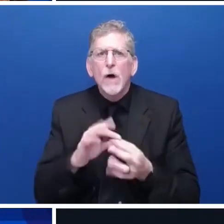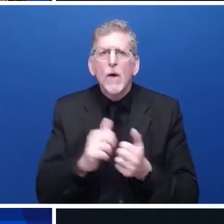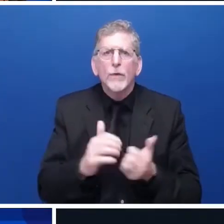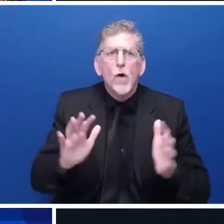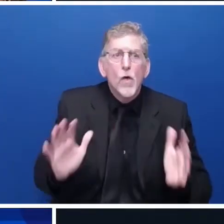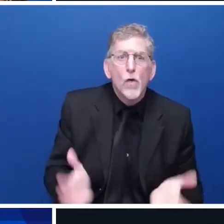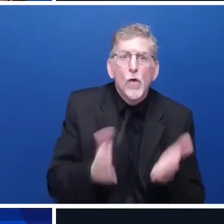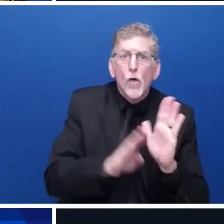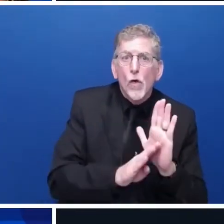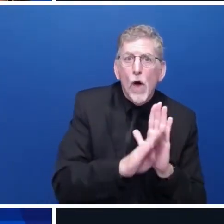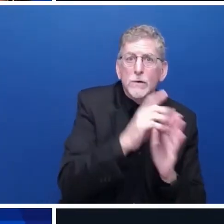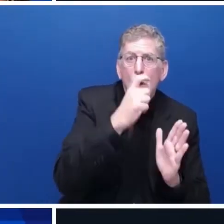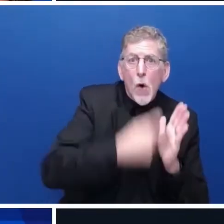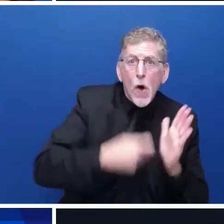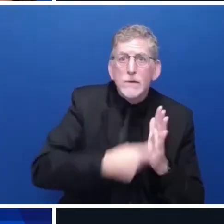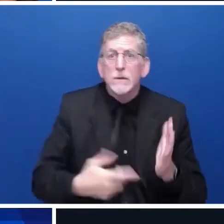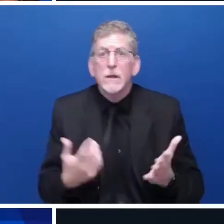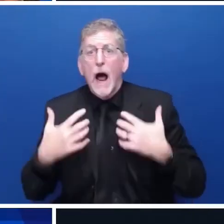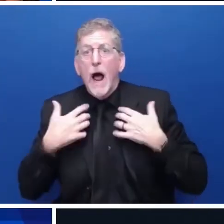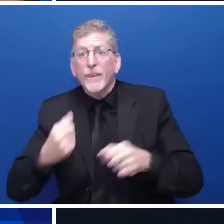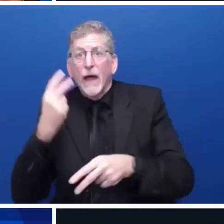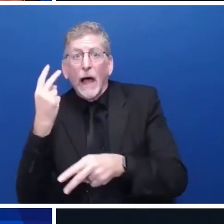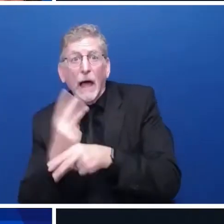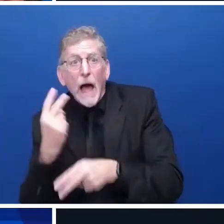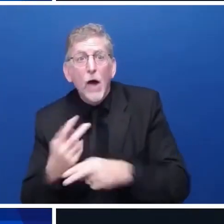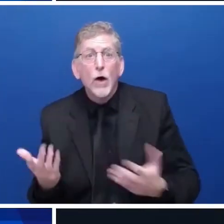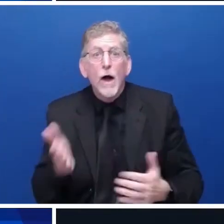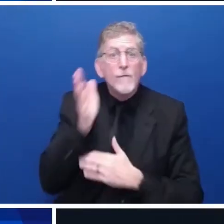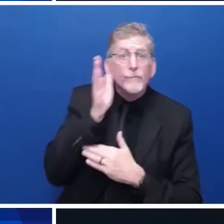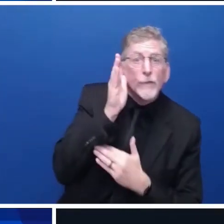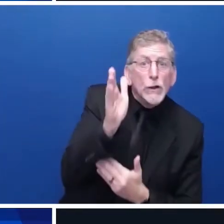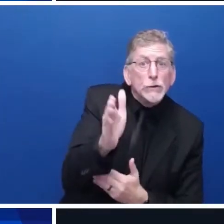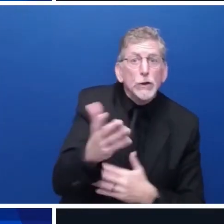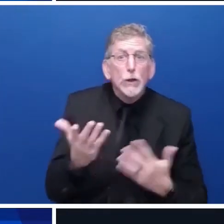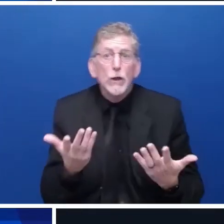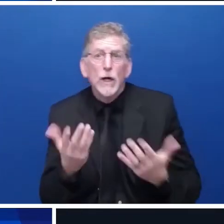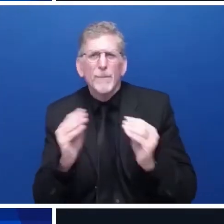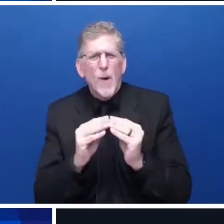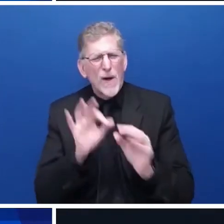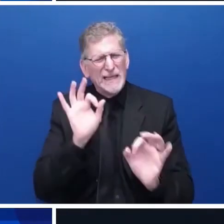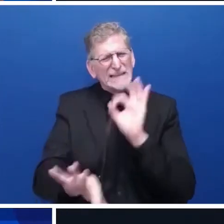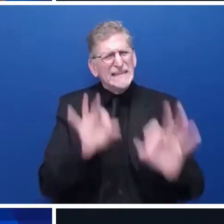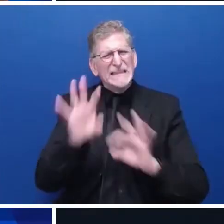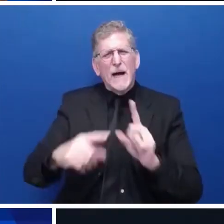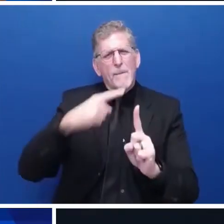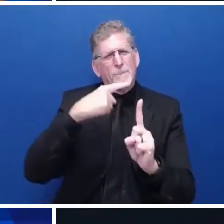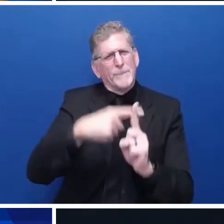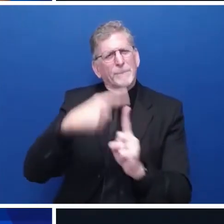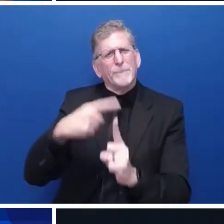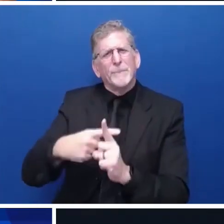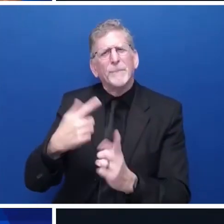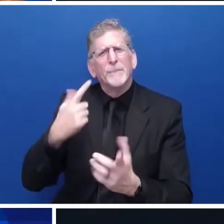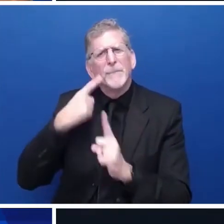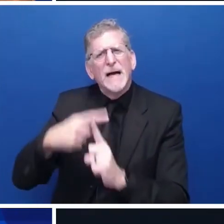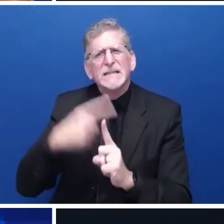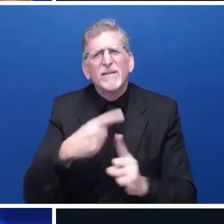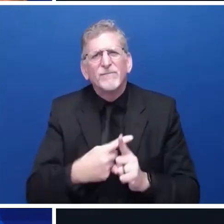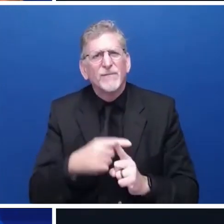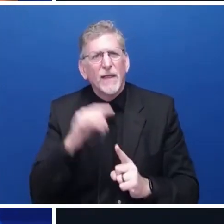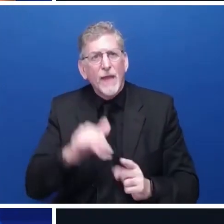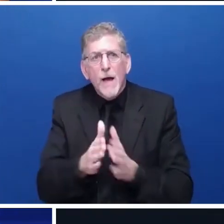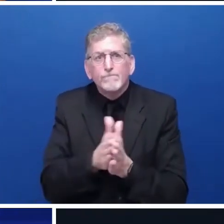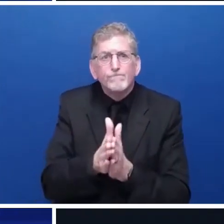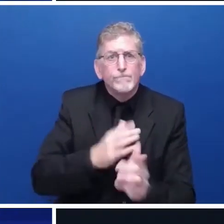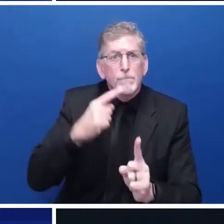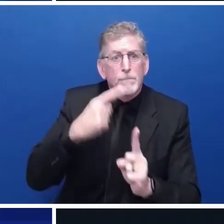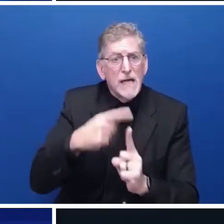this address tonight? How are Democrats looking at this address? And from the excerpts we've seen, there's a lot of focus on affordability. That's one of the Democrats' key messages